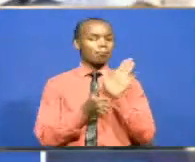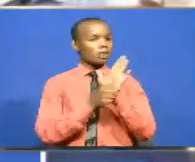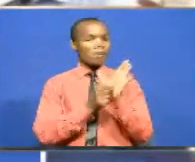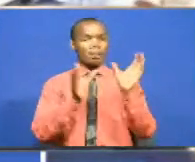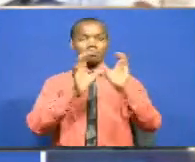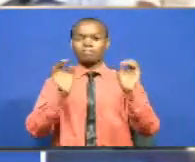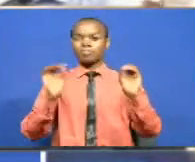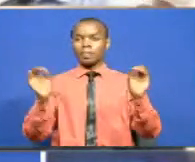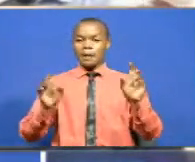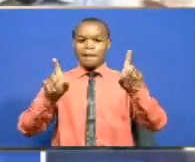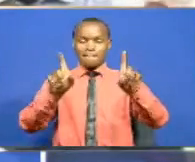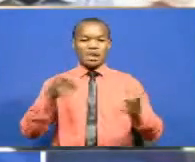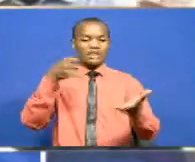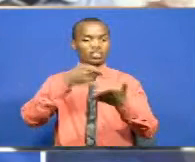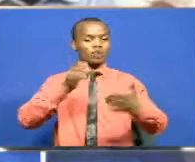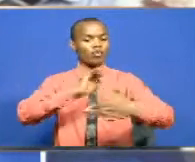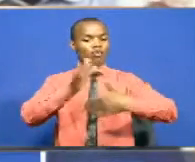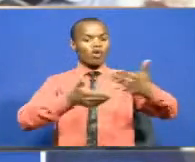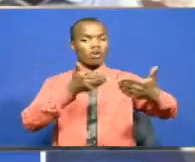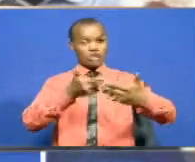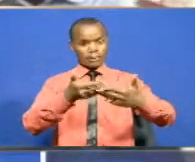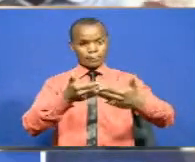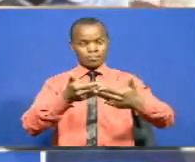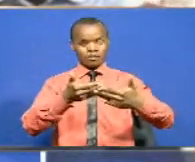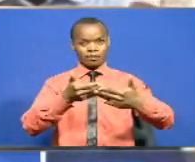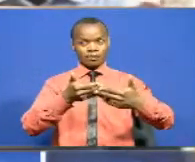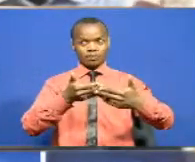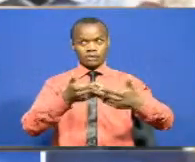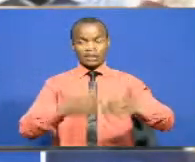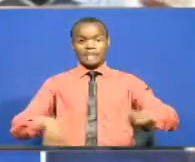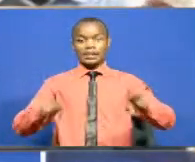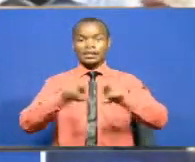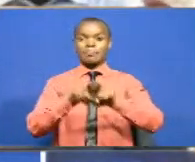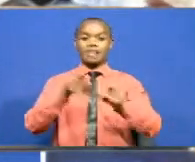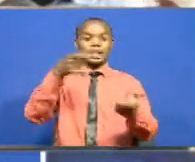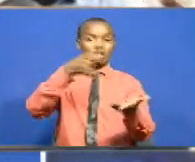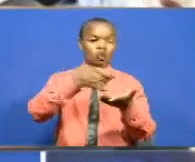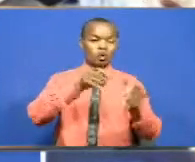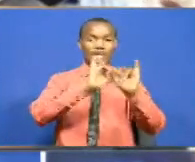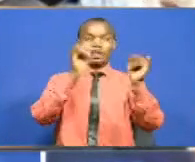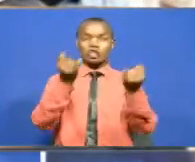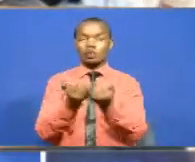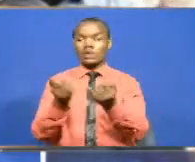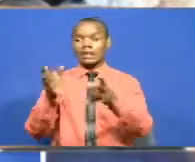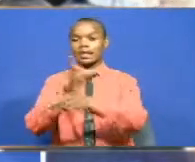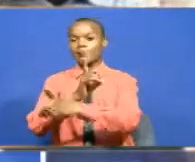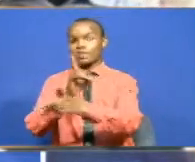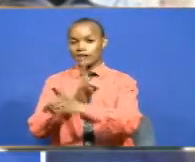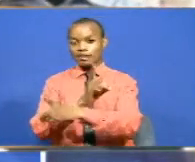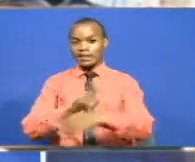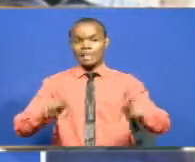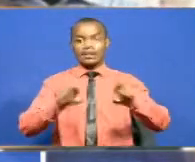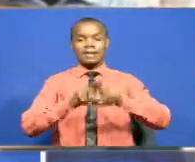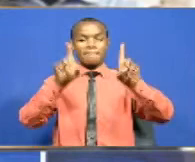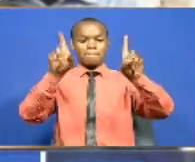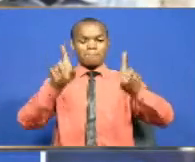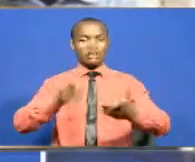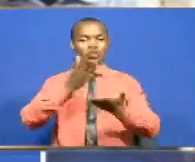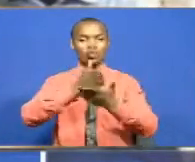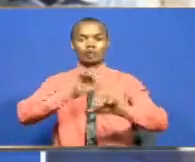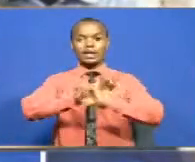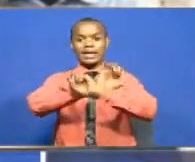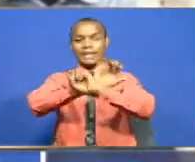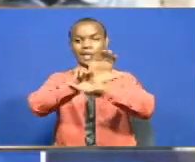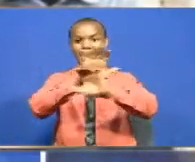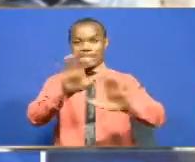interdisciplinary. It must be inter-institutional. And it shall be and must be relevant to